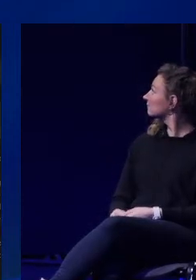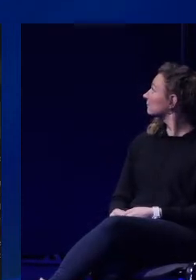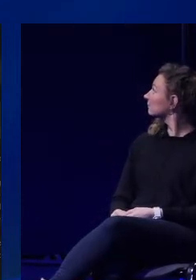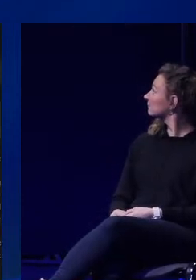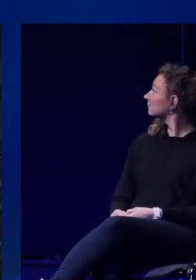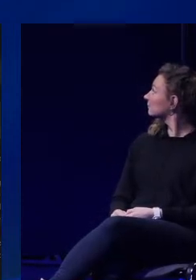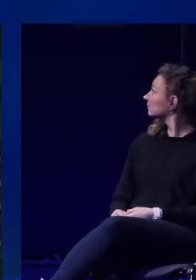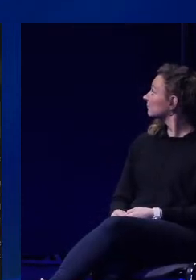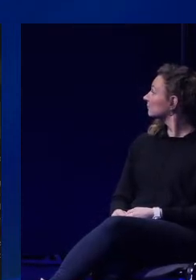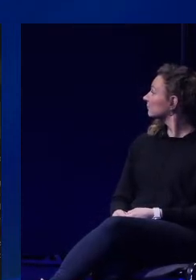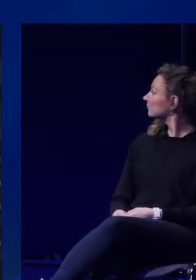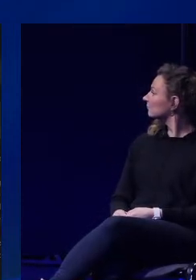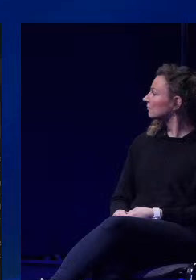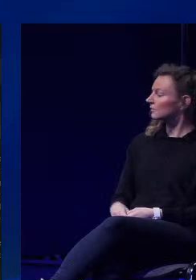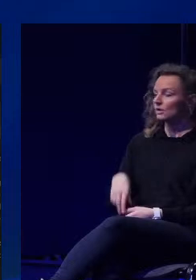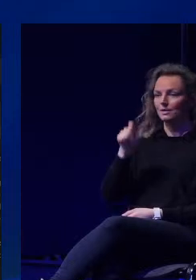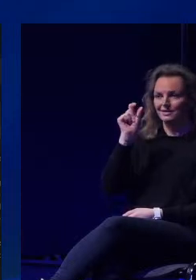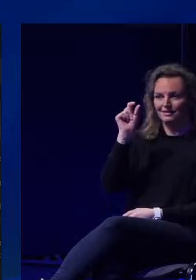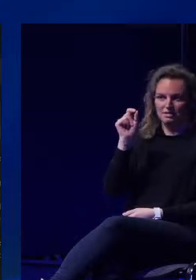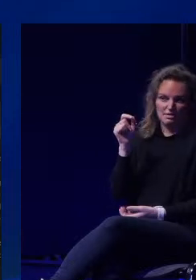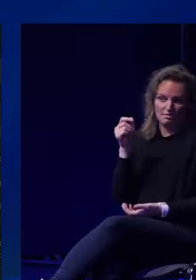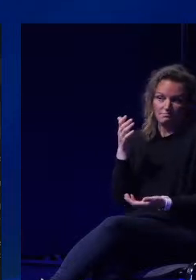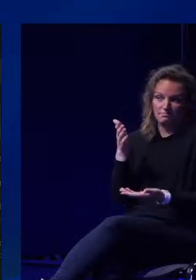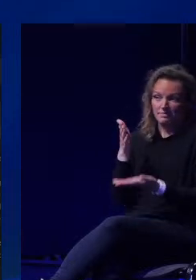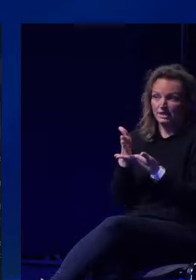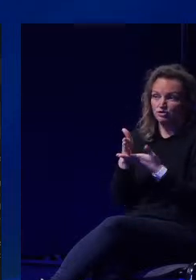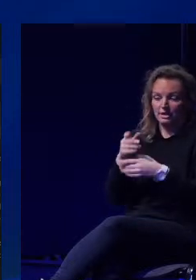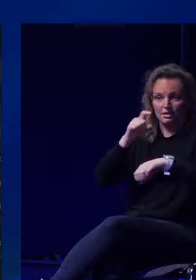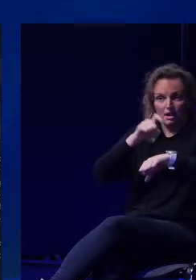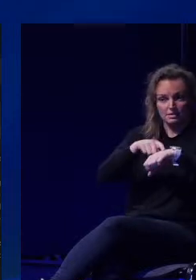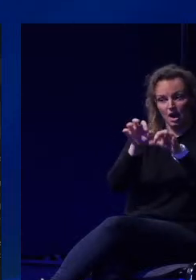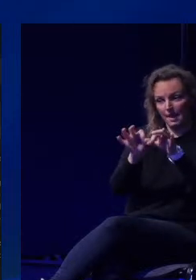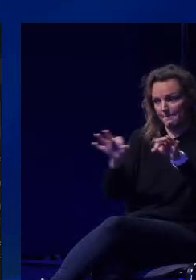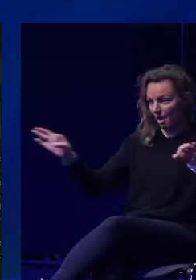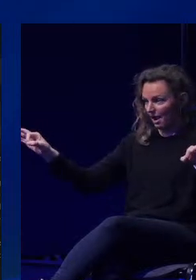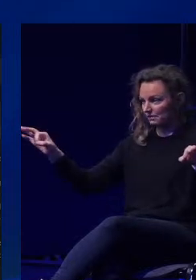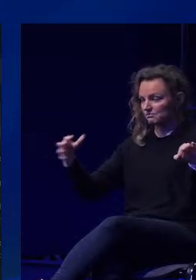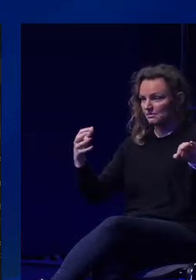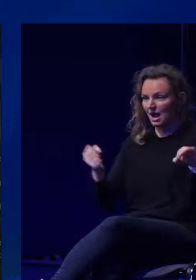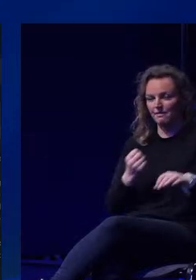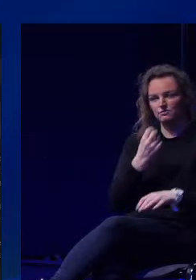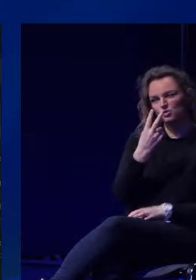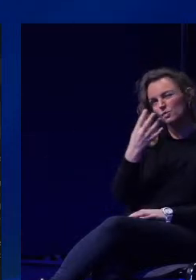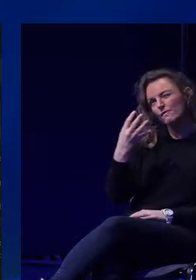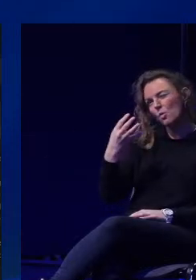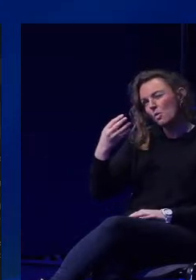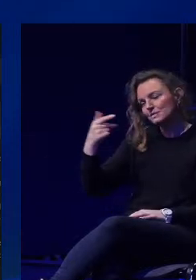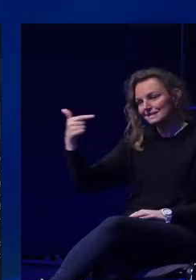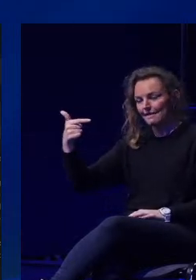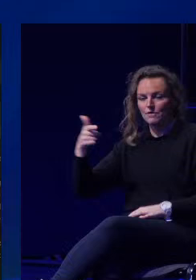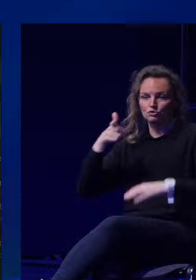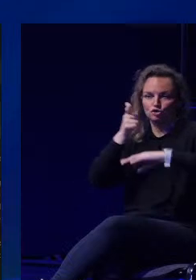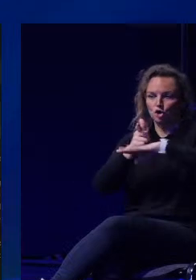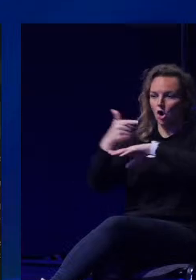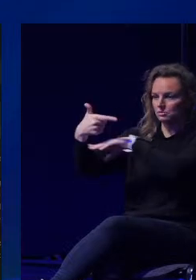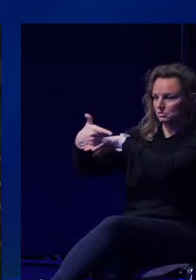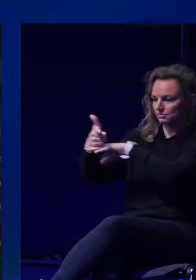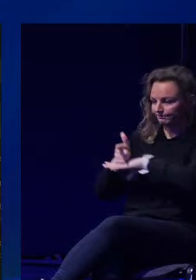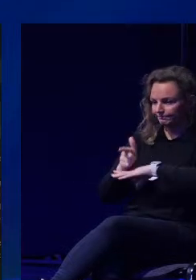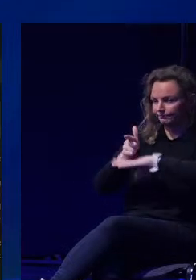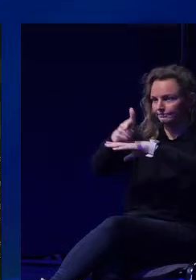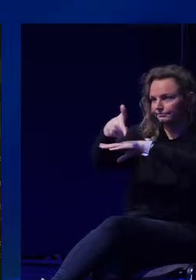right? So literally it's a timeline, and I have 2, 4, 6, 7 shots that I created. I create 1 shot, 2, 3, 4, 5,